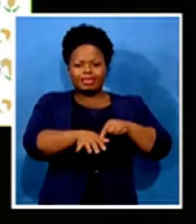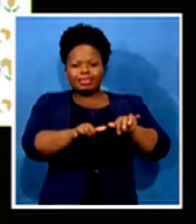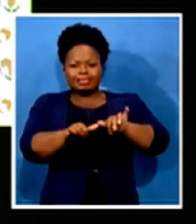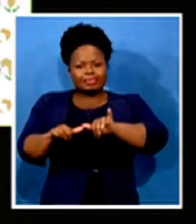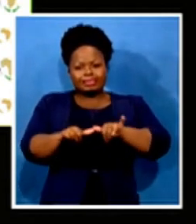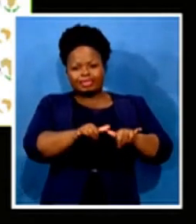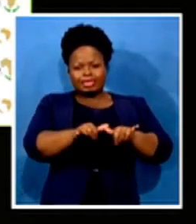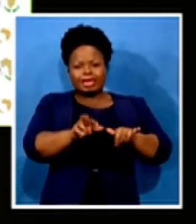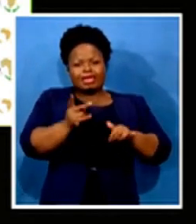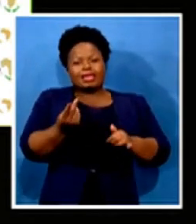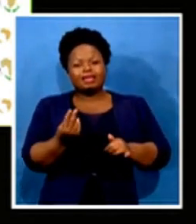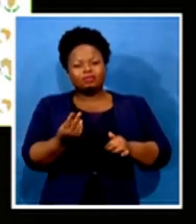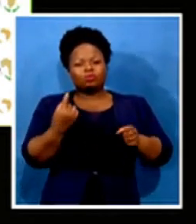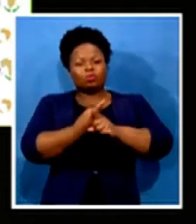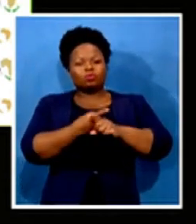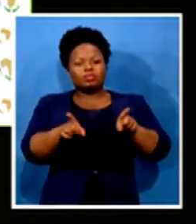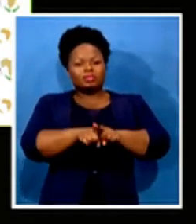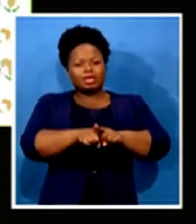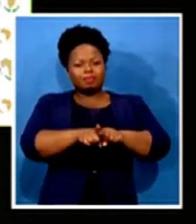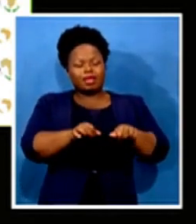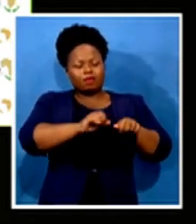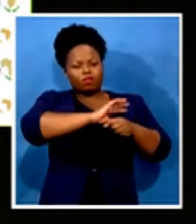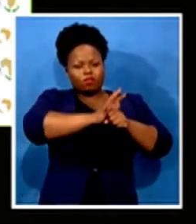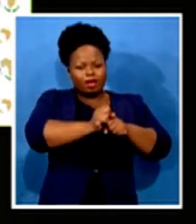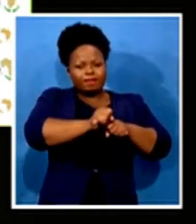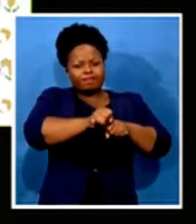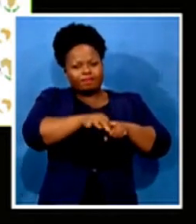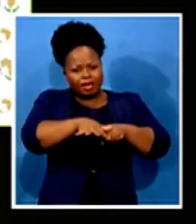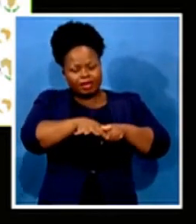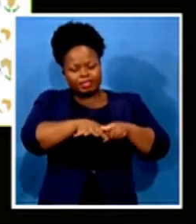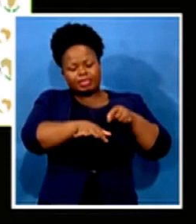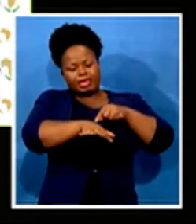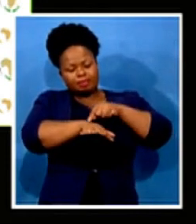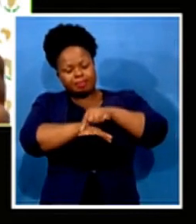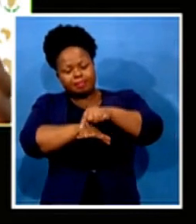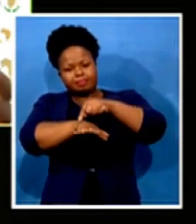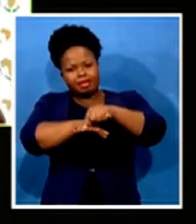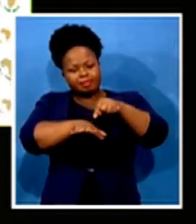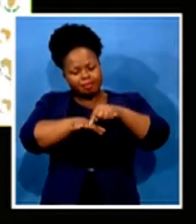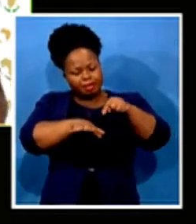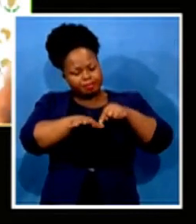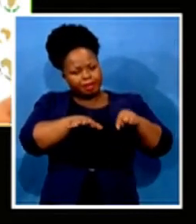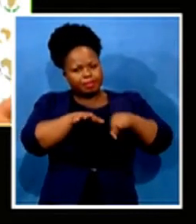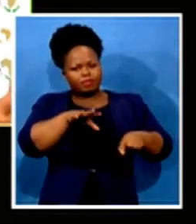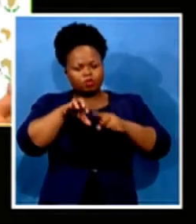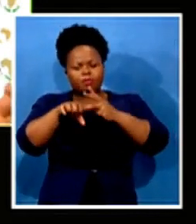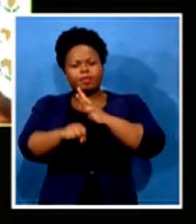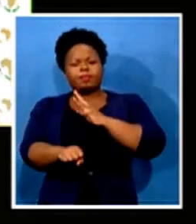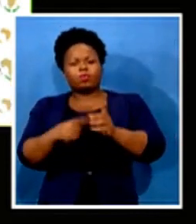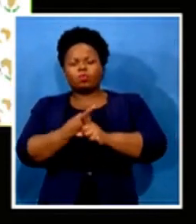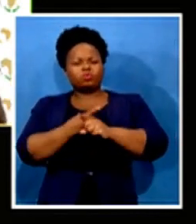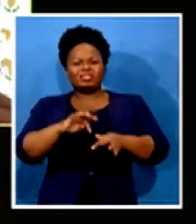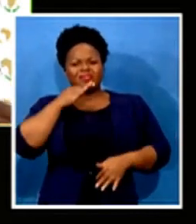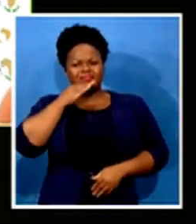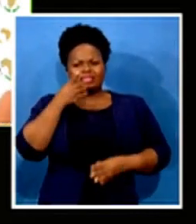of offsprings of virus that emerges from the ancestral virus. And if they do not lead to any fundamental changes in